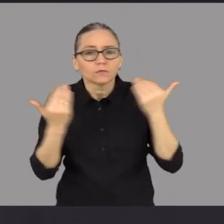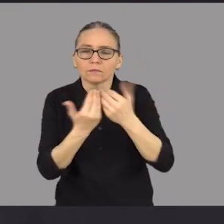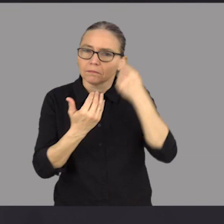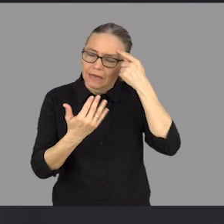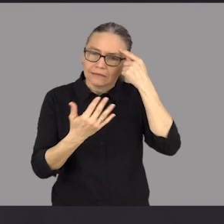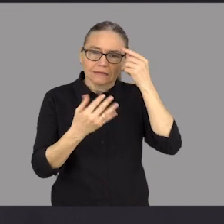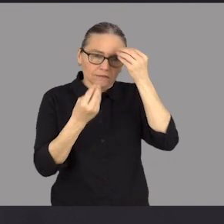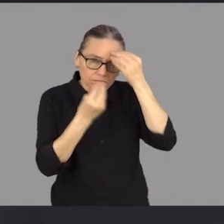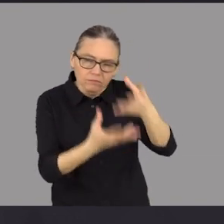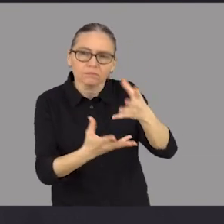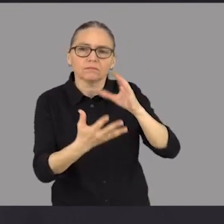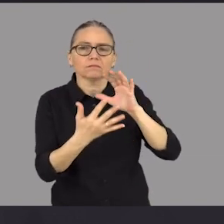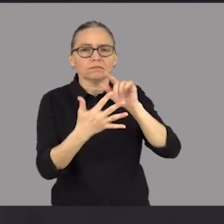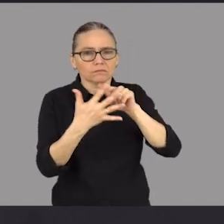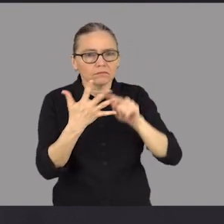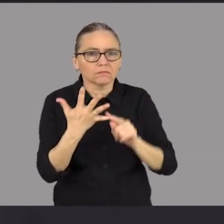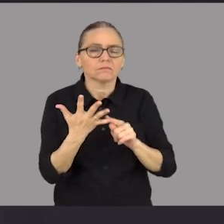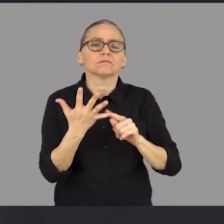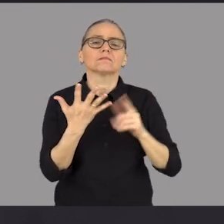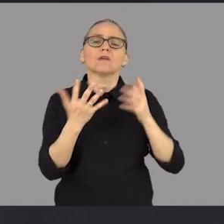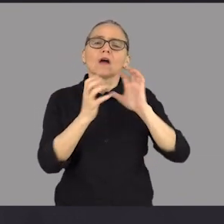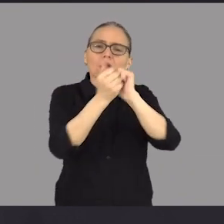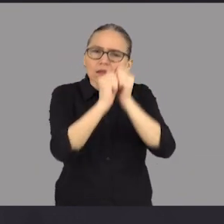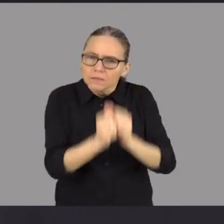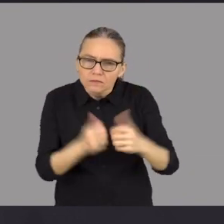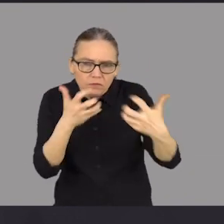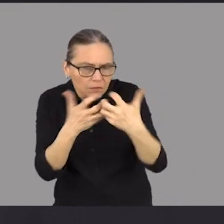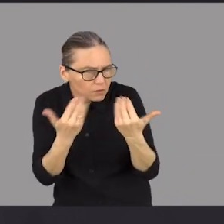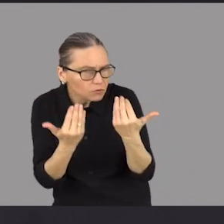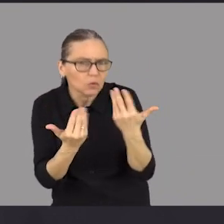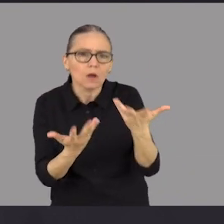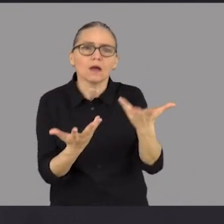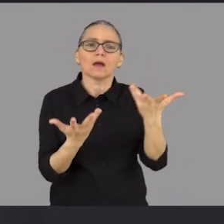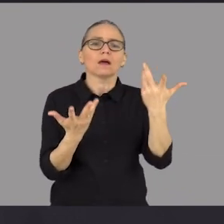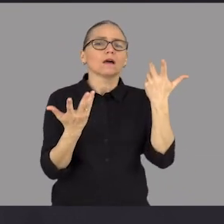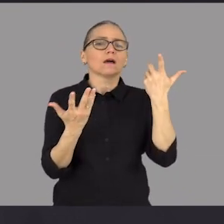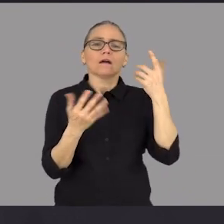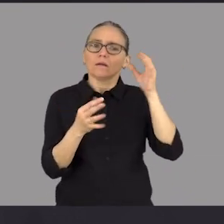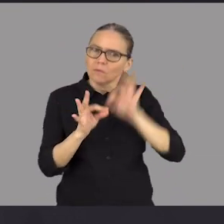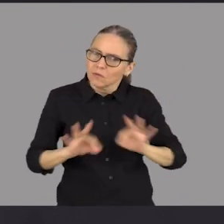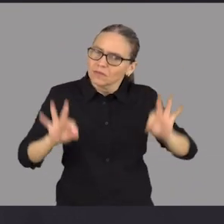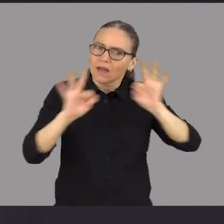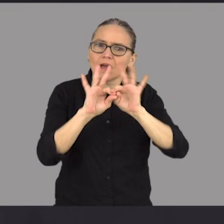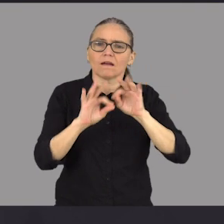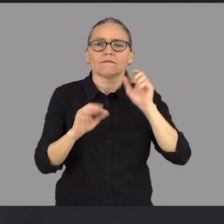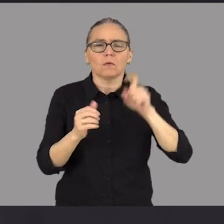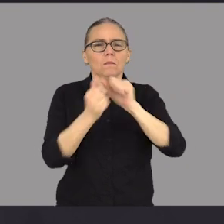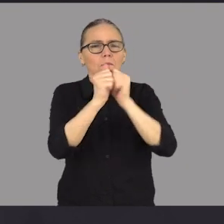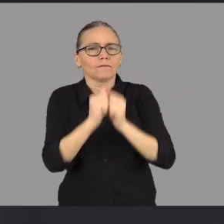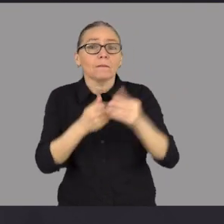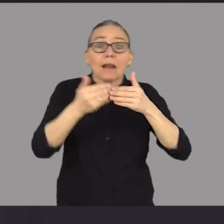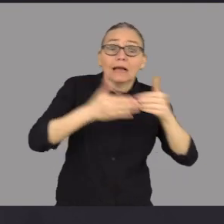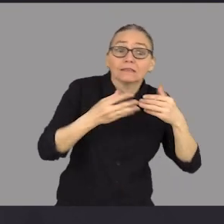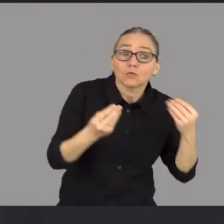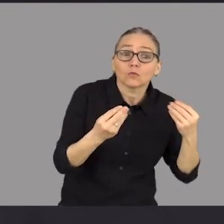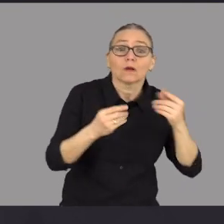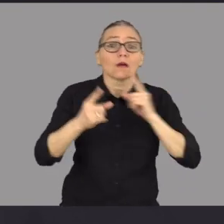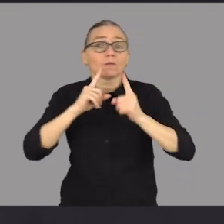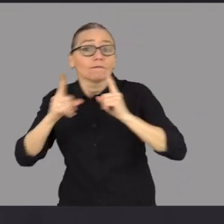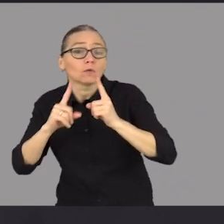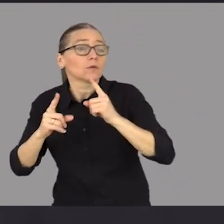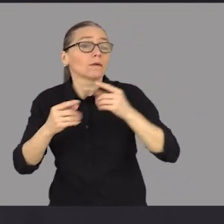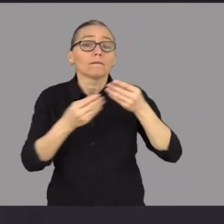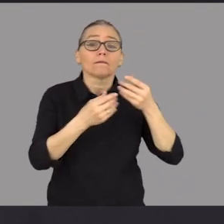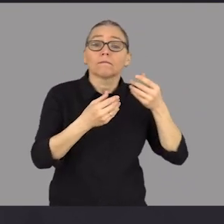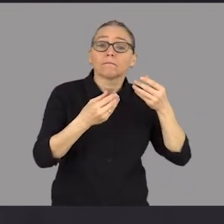location, format, material, etc. As part of this practice, we want to ensure